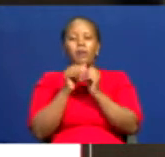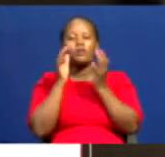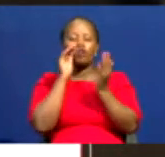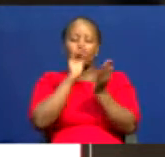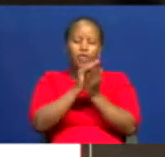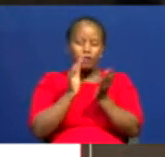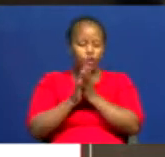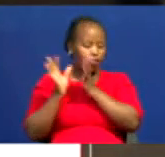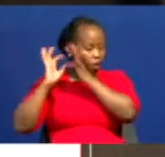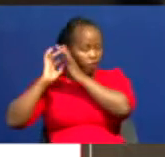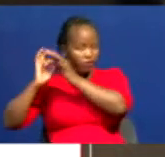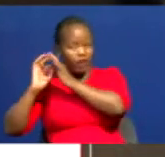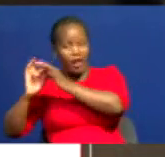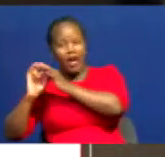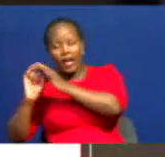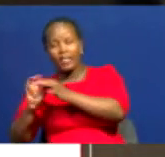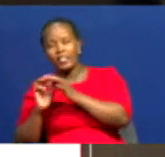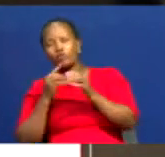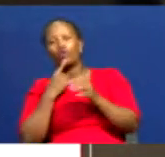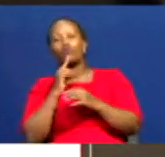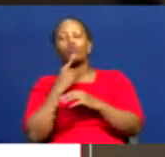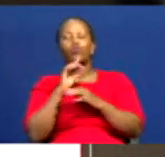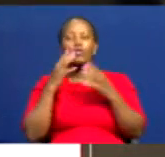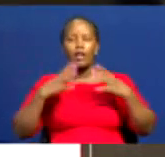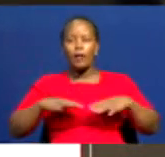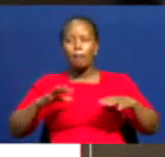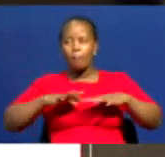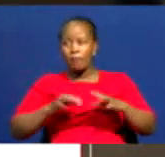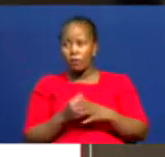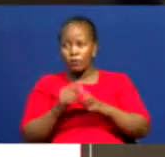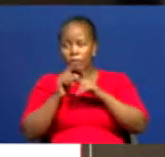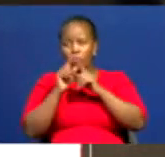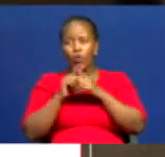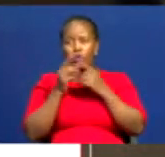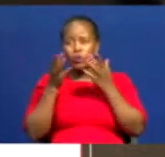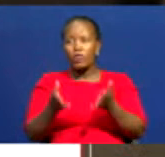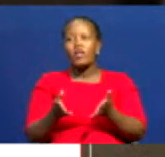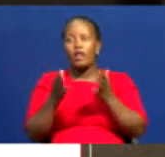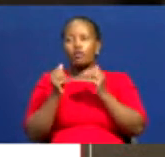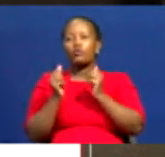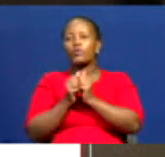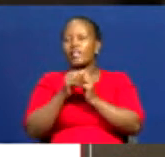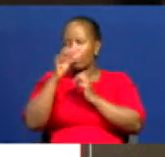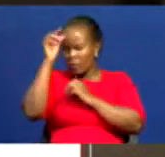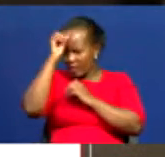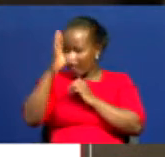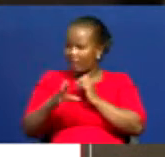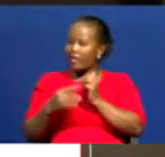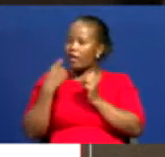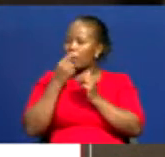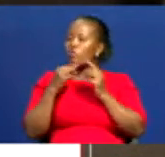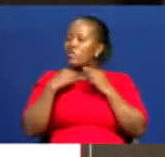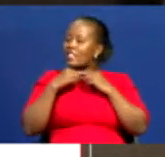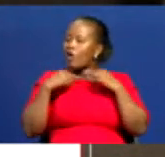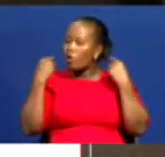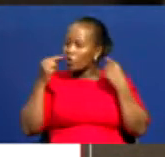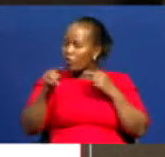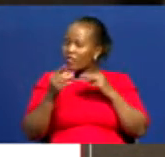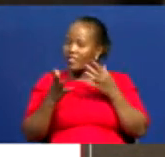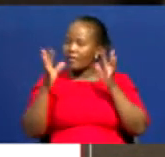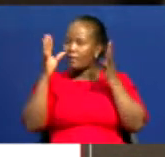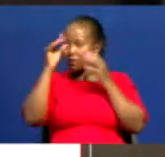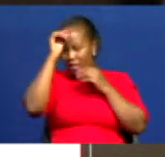and heritage of the Turkana people. And right now I'm joined by the governor, the host of this event,